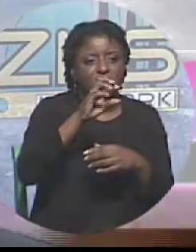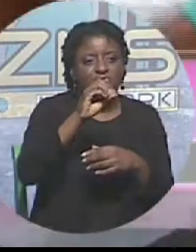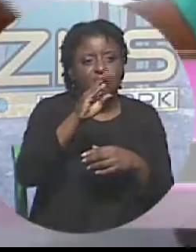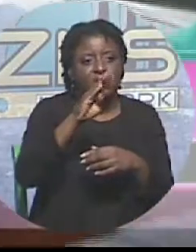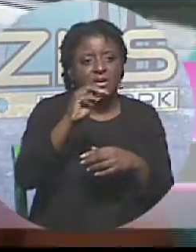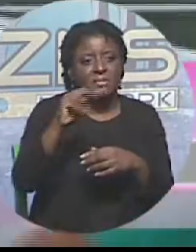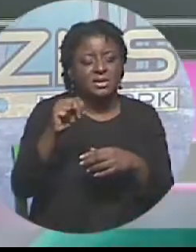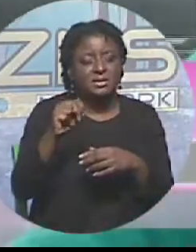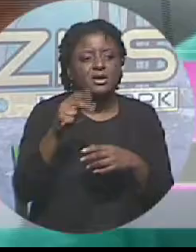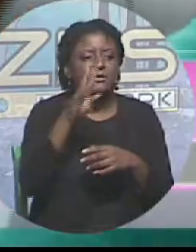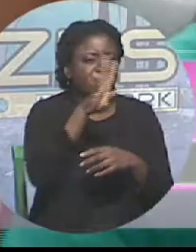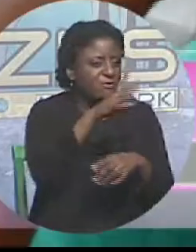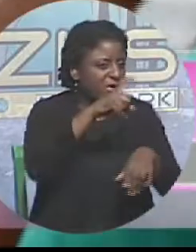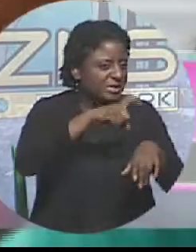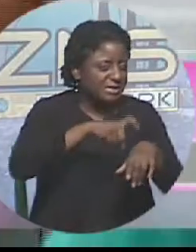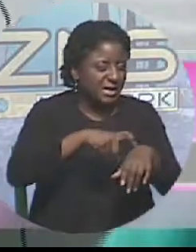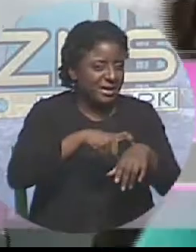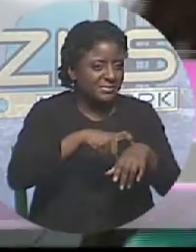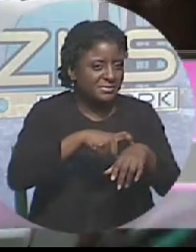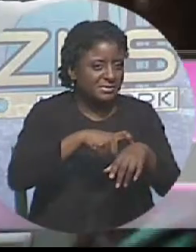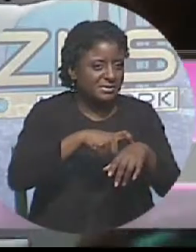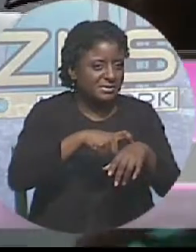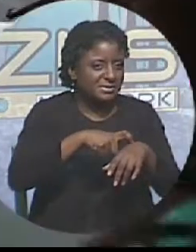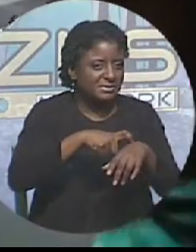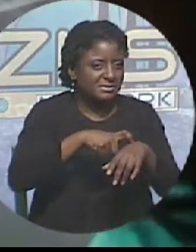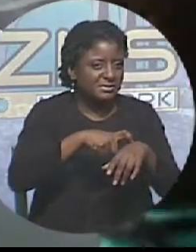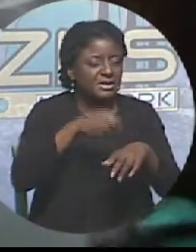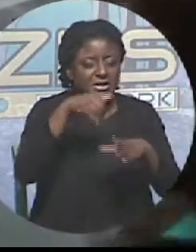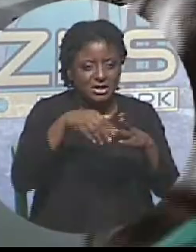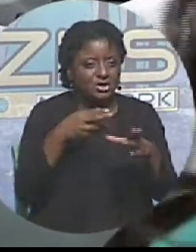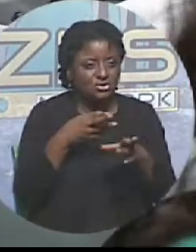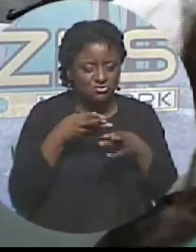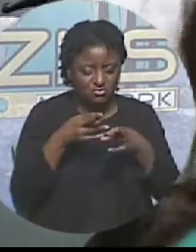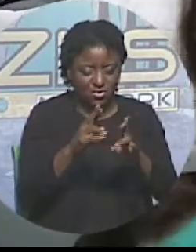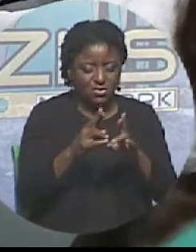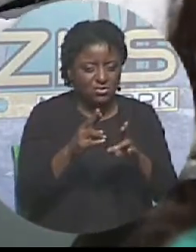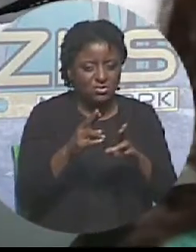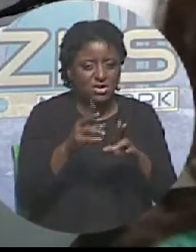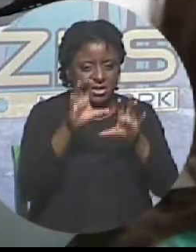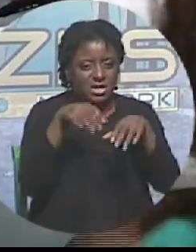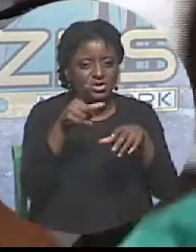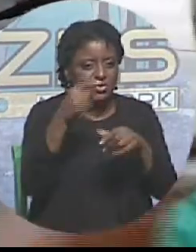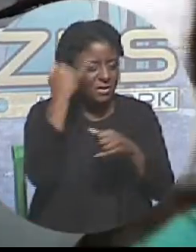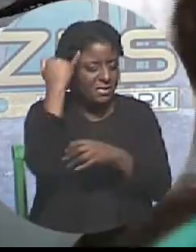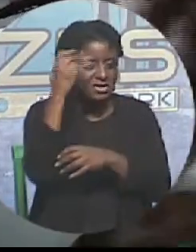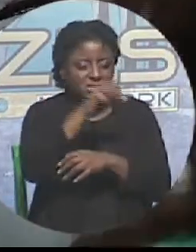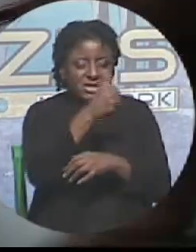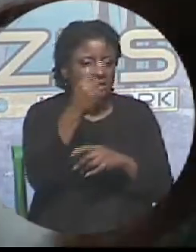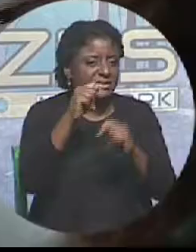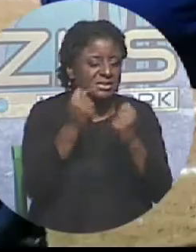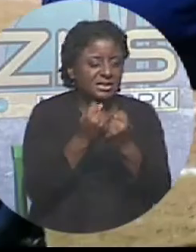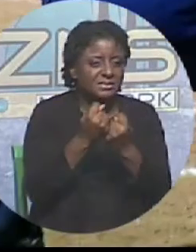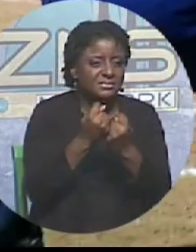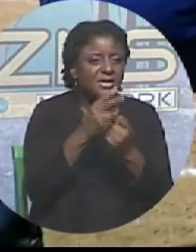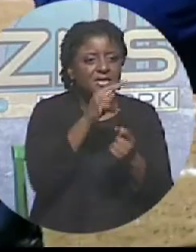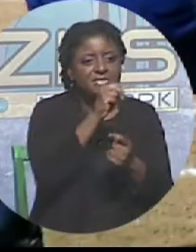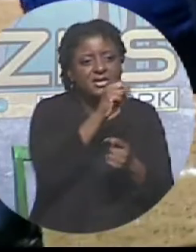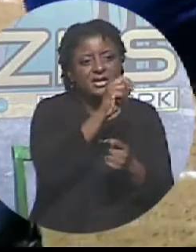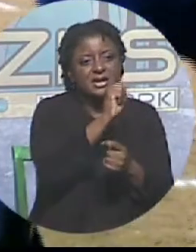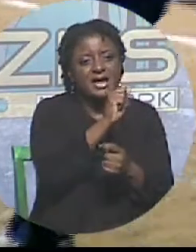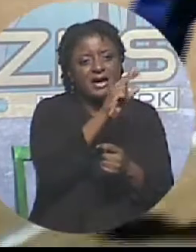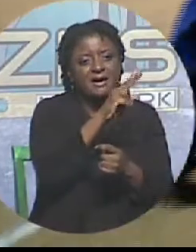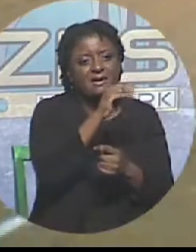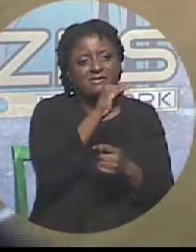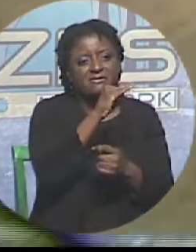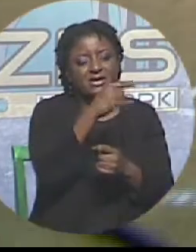row, can you imagine any team doing that? Mm-hmm. None. Mm-hmm. But the Navigators did it. Mm-hmm. And I'm elated. How was the series for you